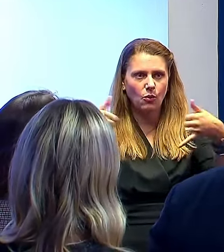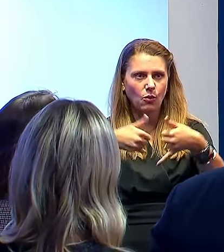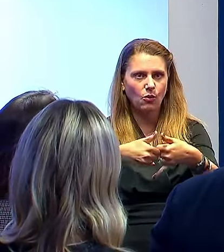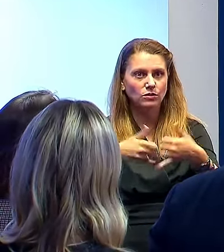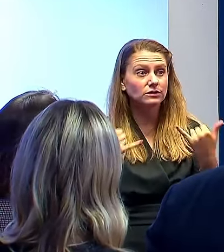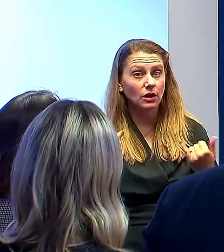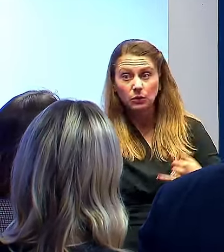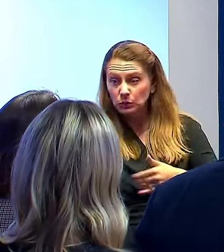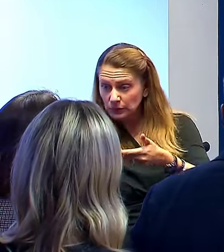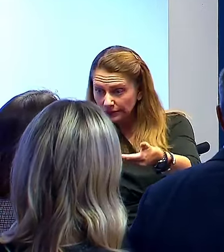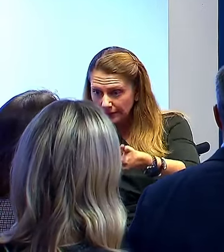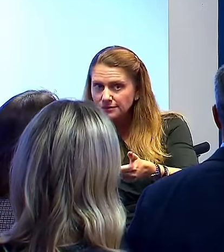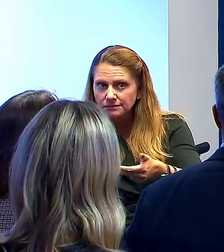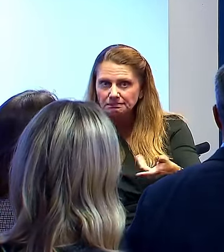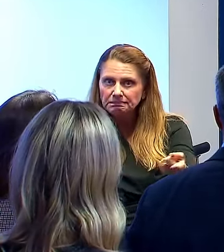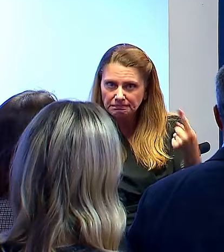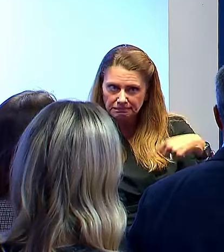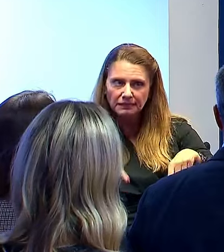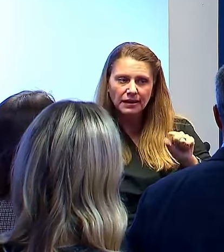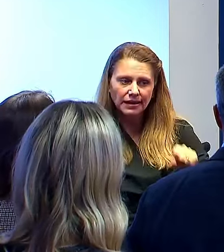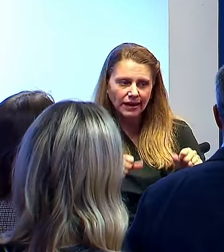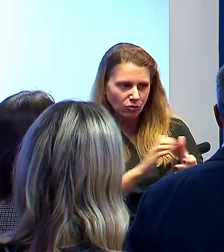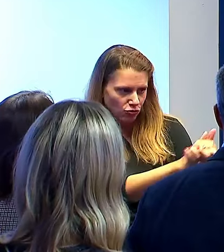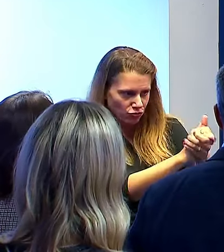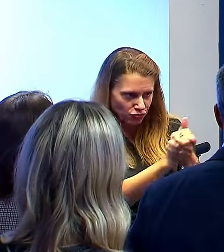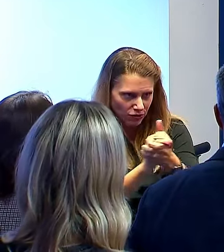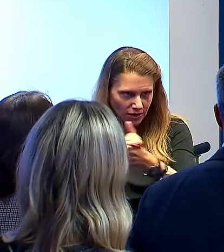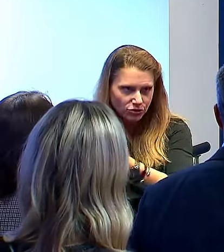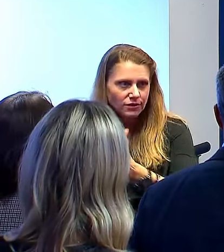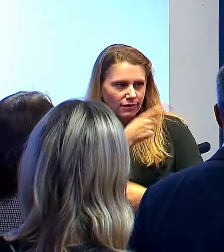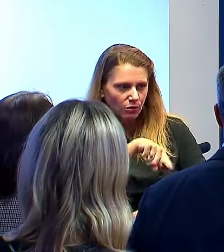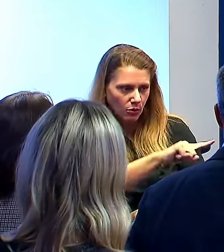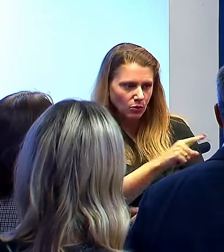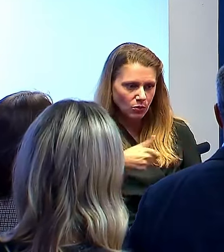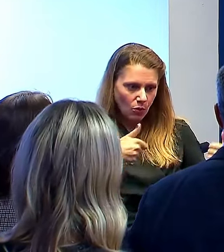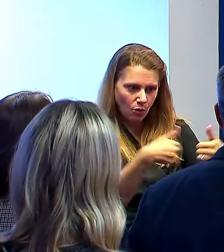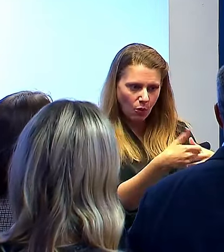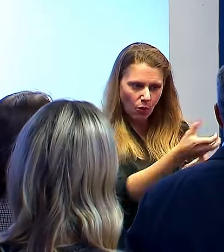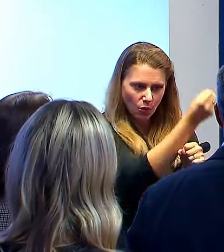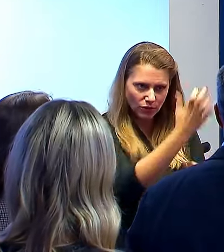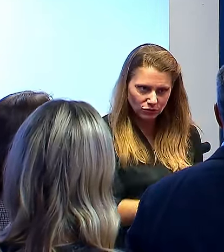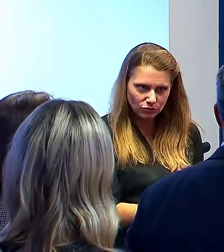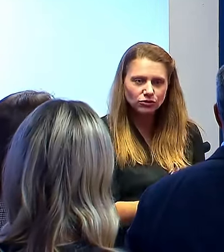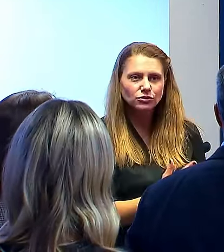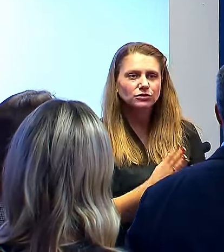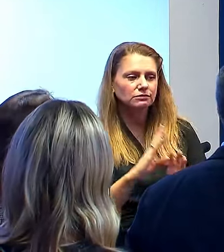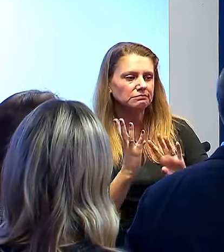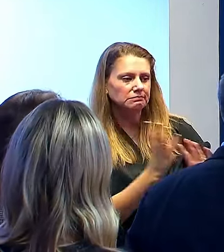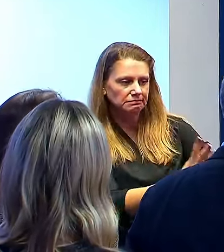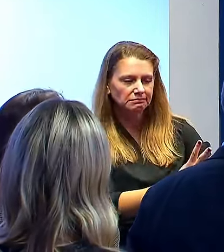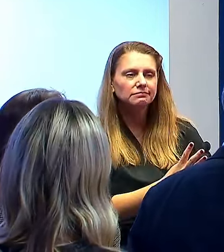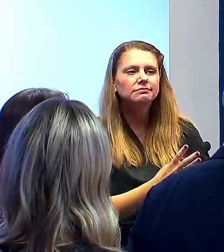congratulate the honorees in front of the stage. The receiving line will begin to the right of the stage. Thank you.